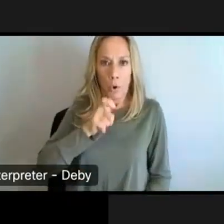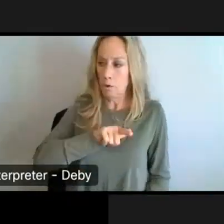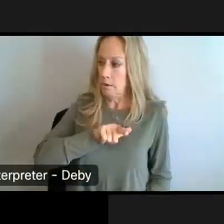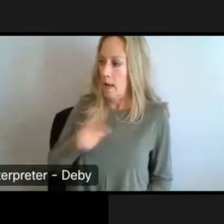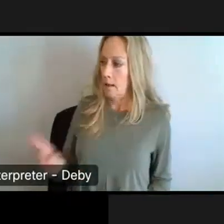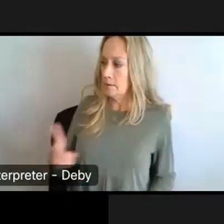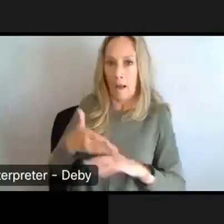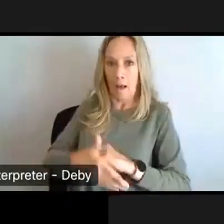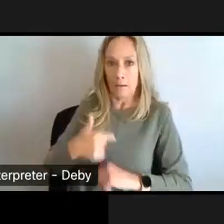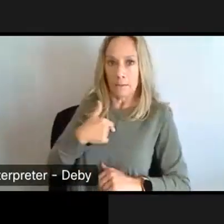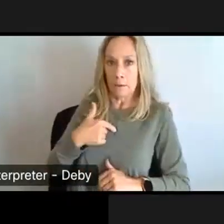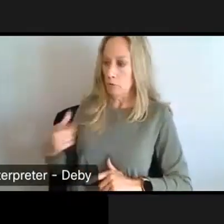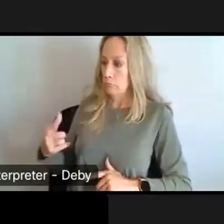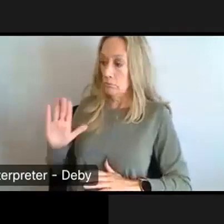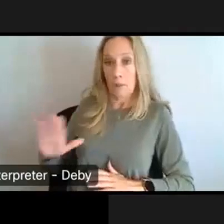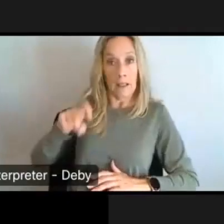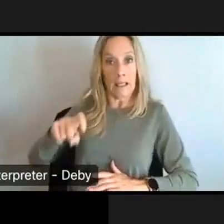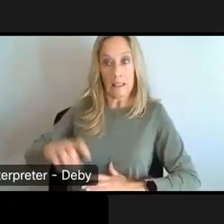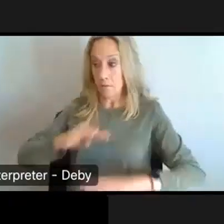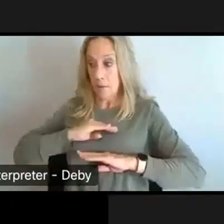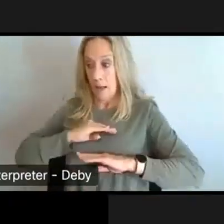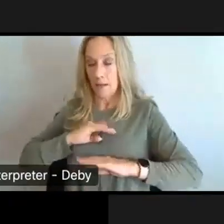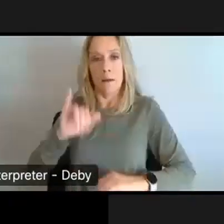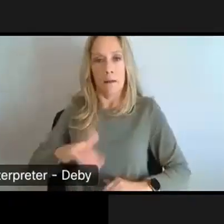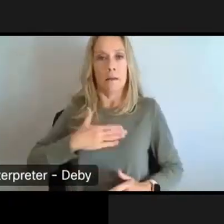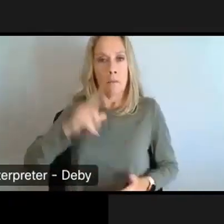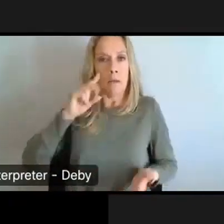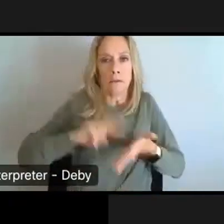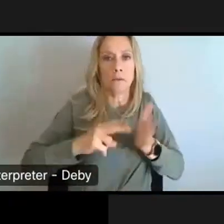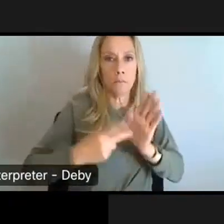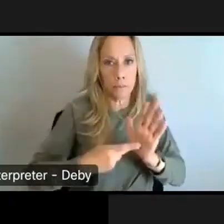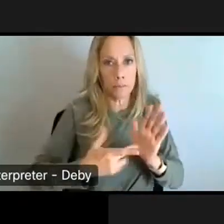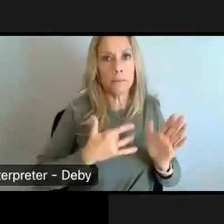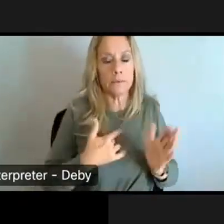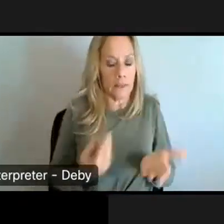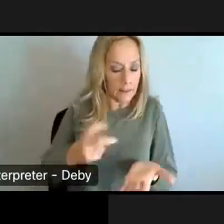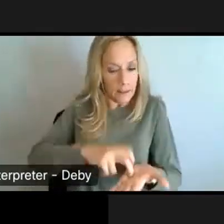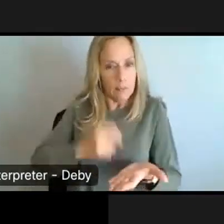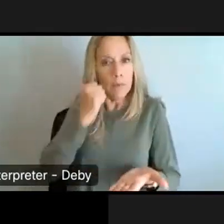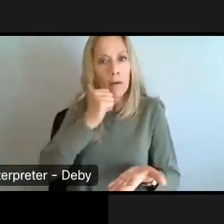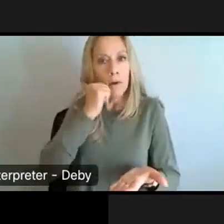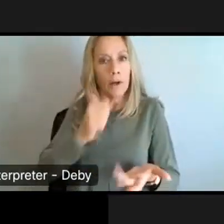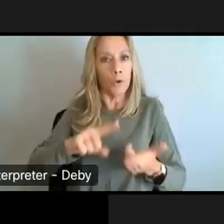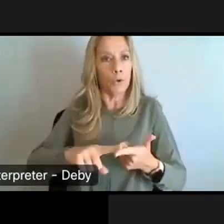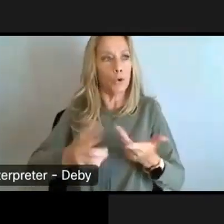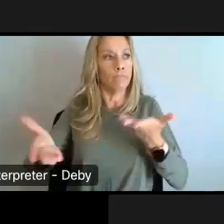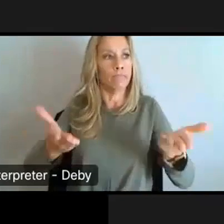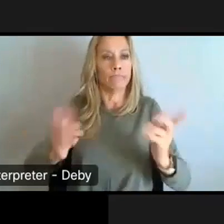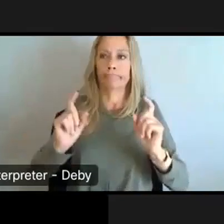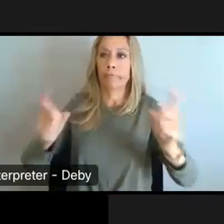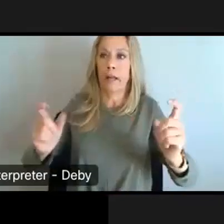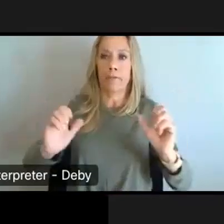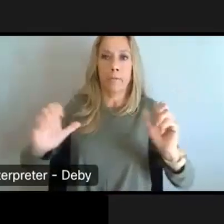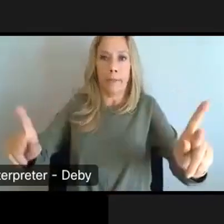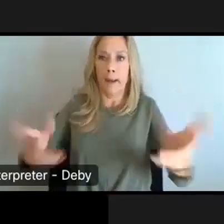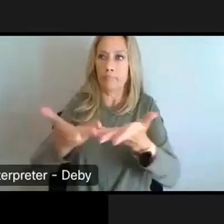needs are met, then that's my sense of purpose. I get up every day to give back to the community. Um, but I